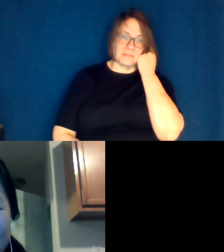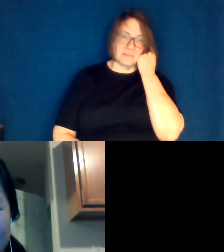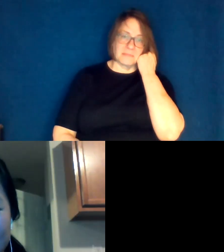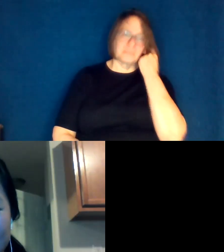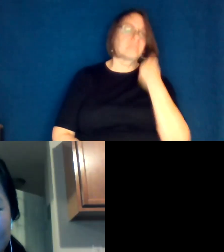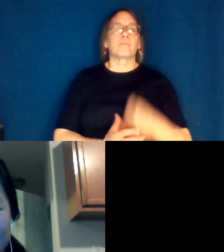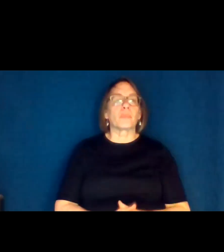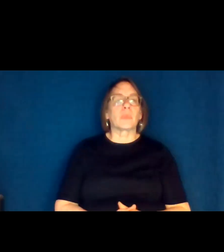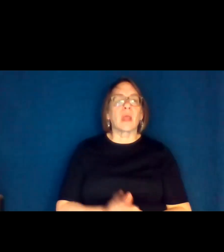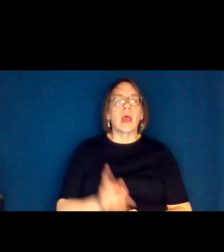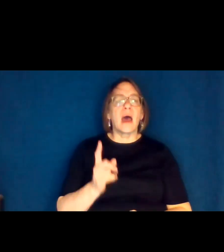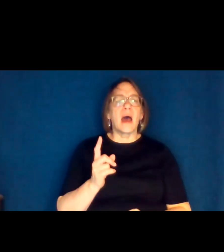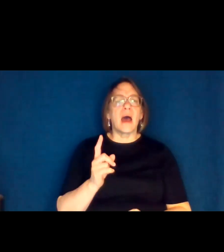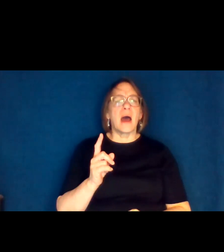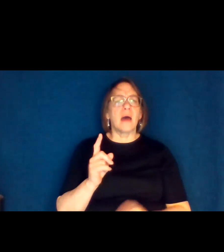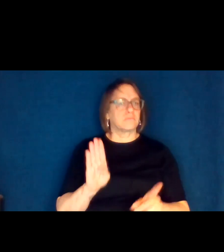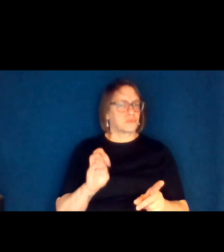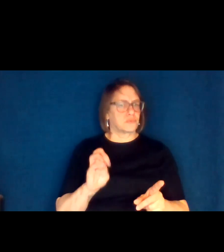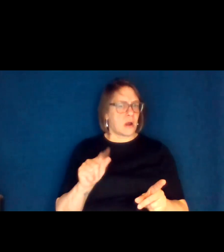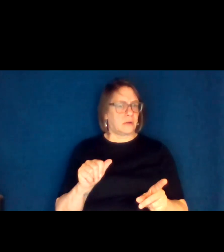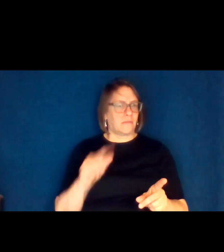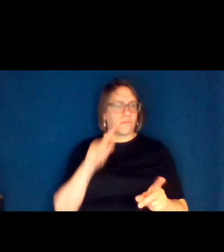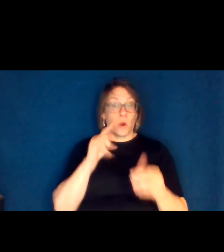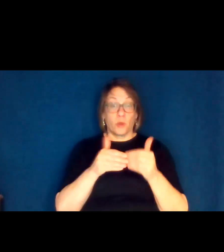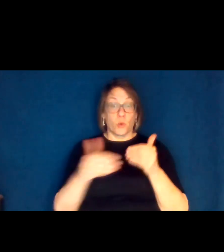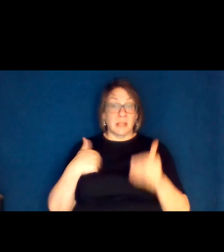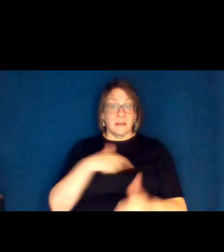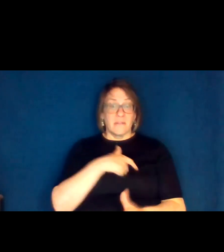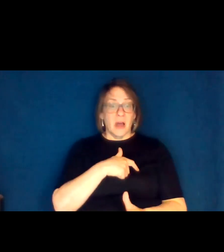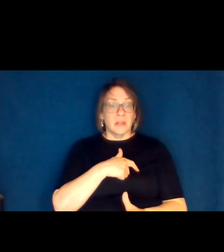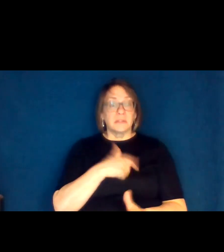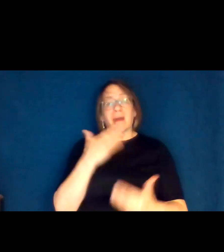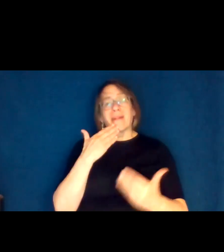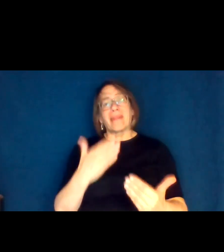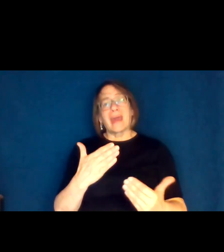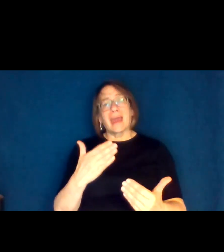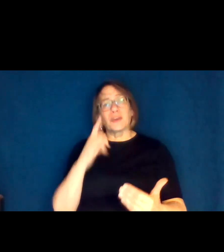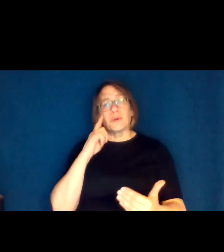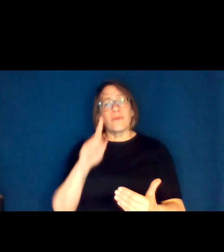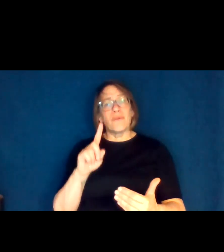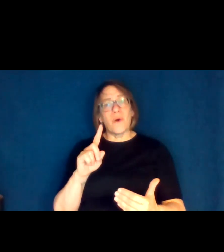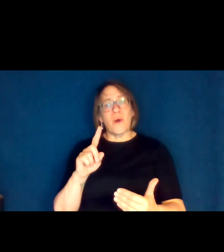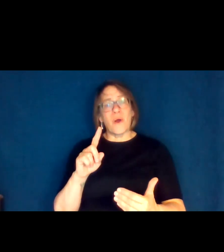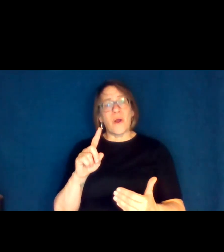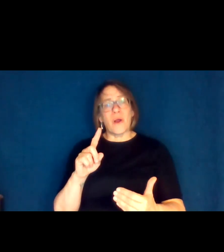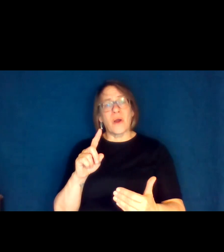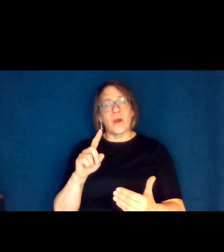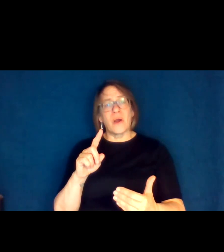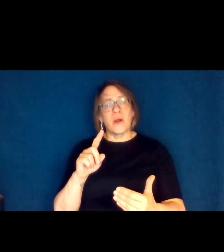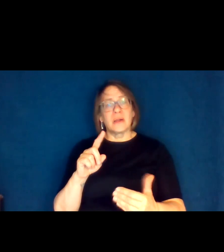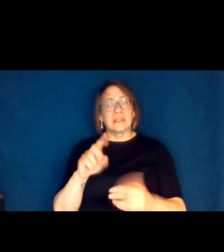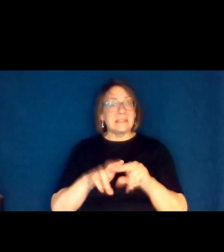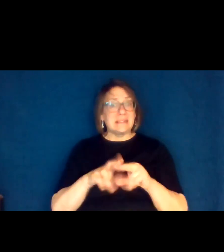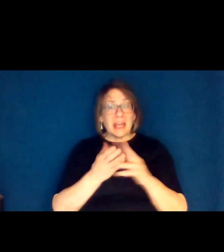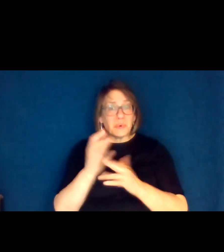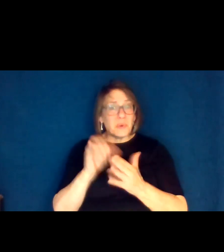And I think for the rest of us, thank you for getting through that and